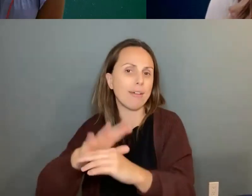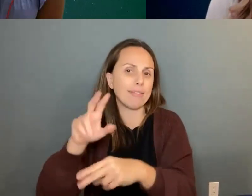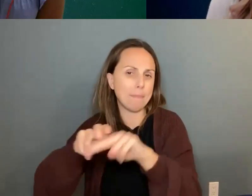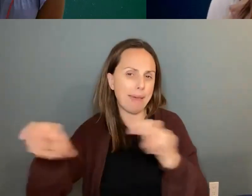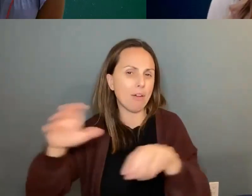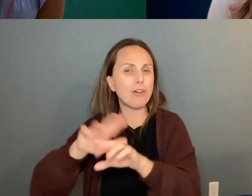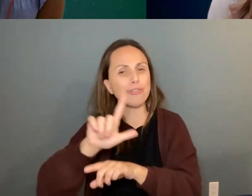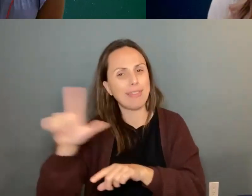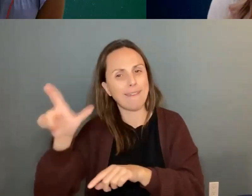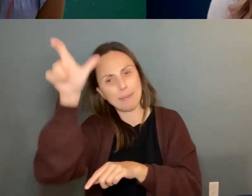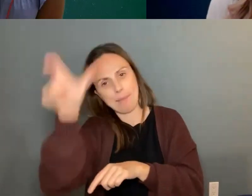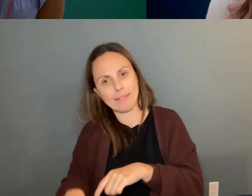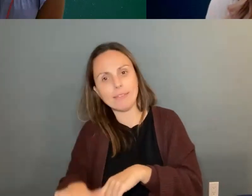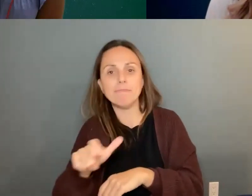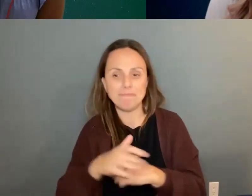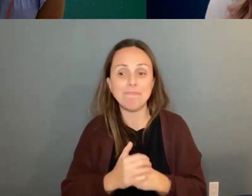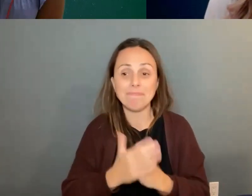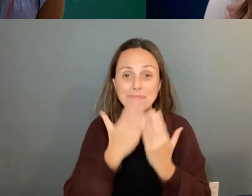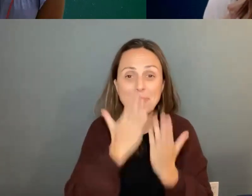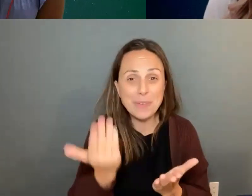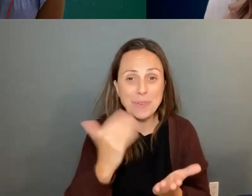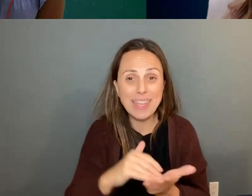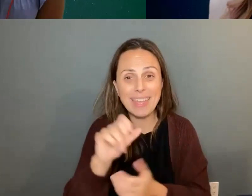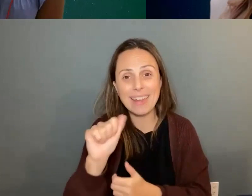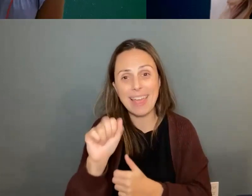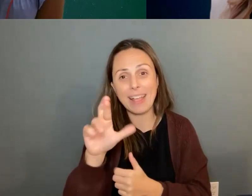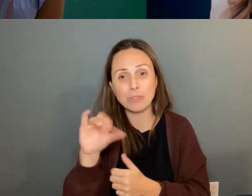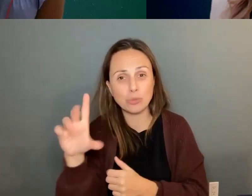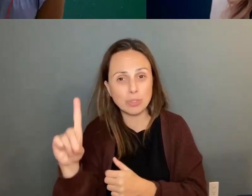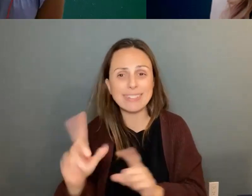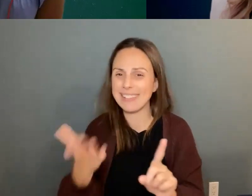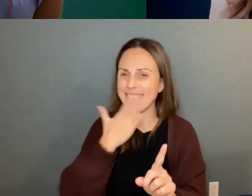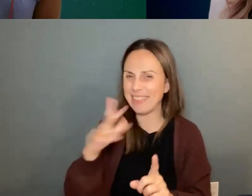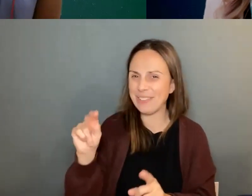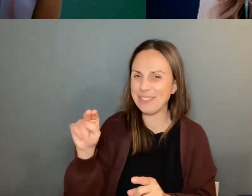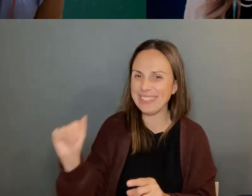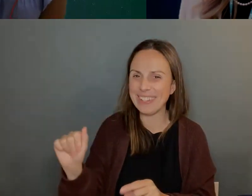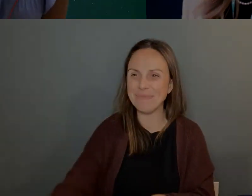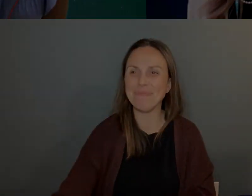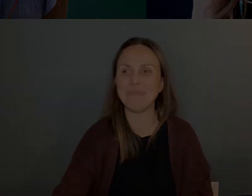on your left-hand side. Thank you again, Astrid. Thank you, Tina.